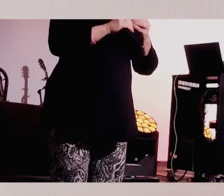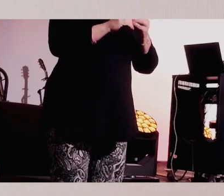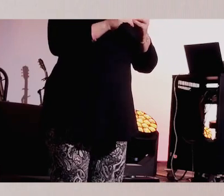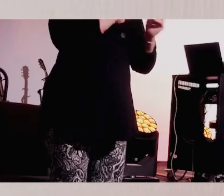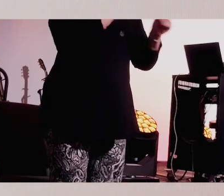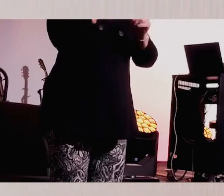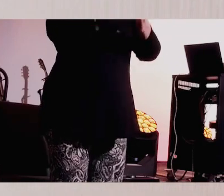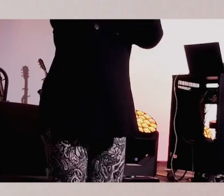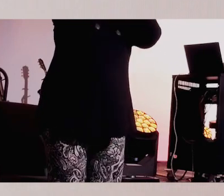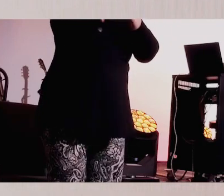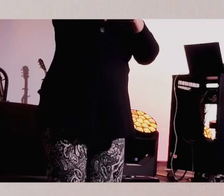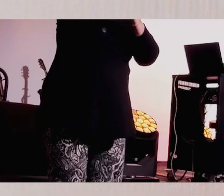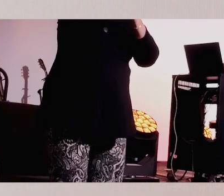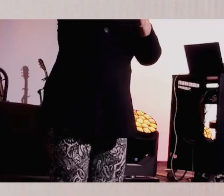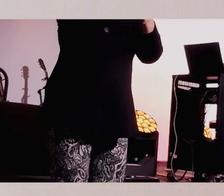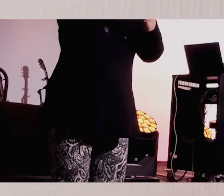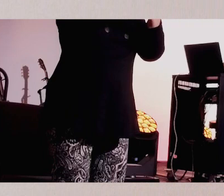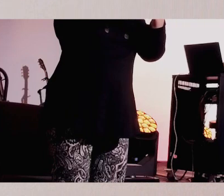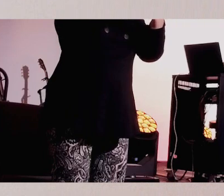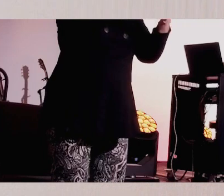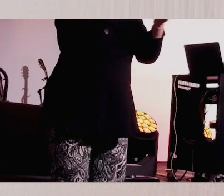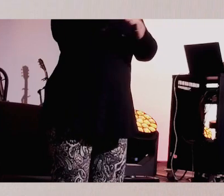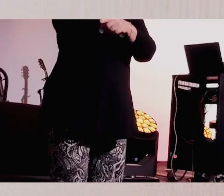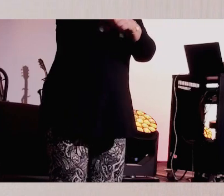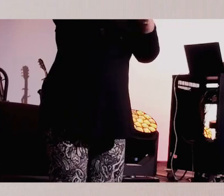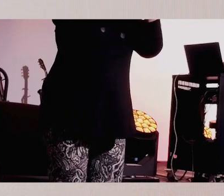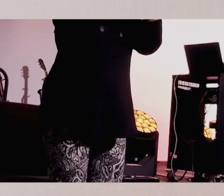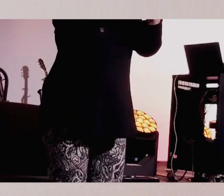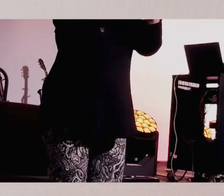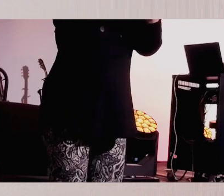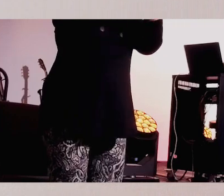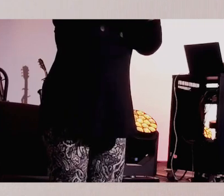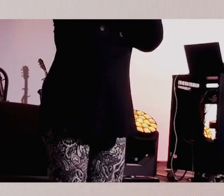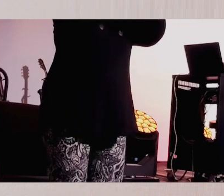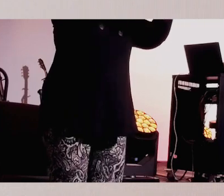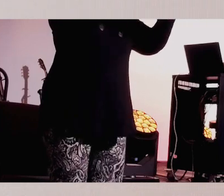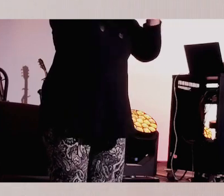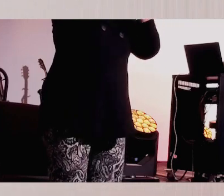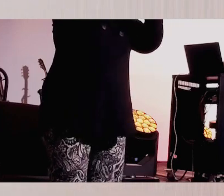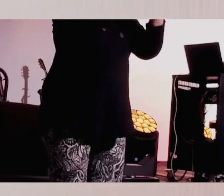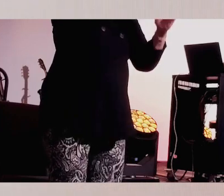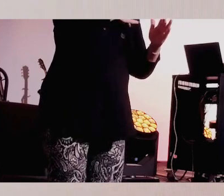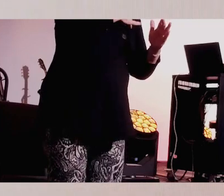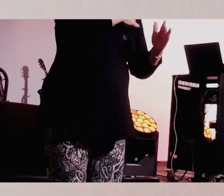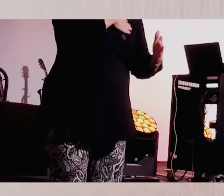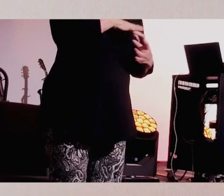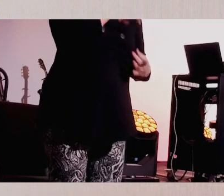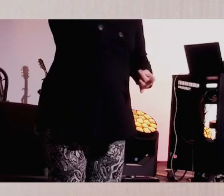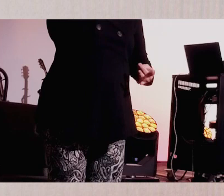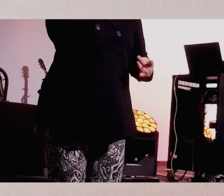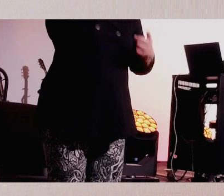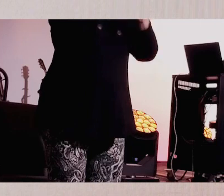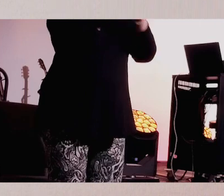As I ask Him what is going on, He starts to touch it with His Spirit, my Spirit.